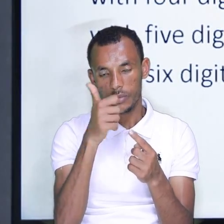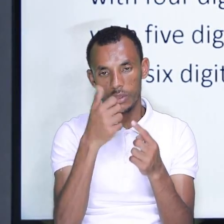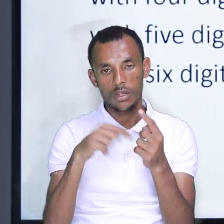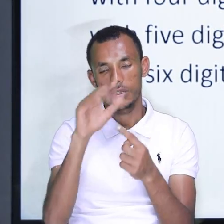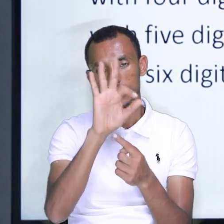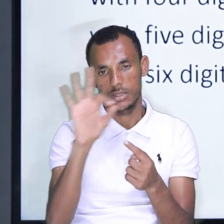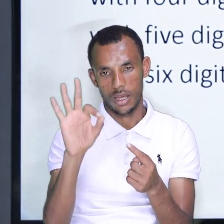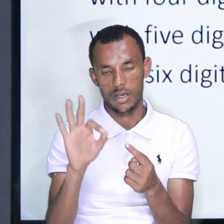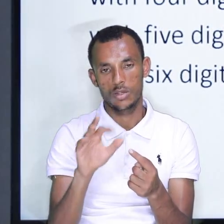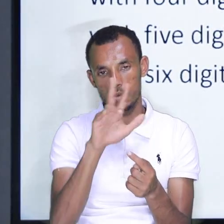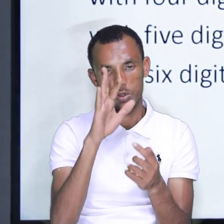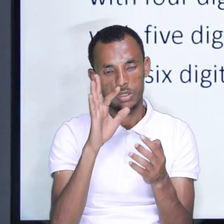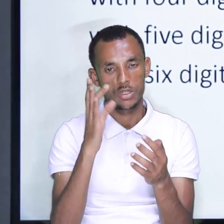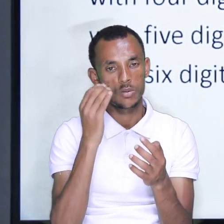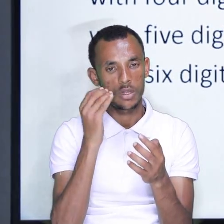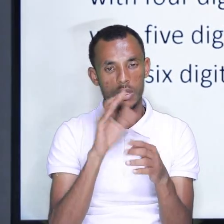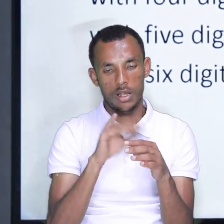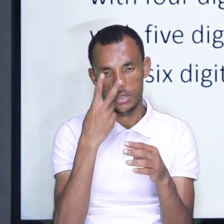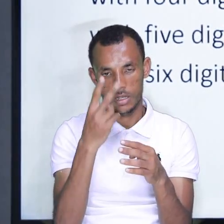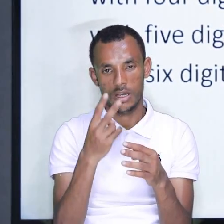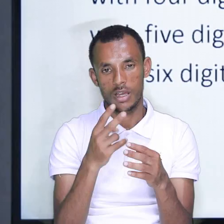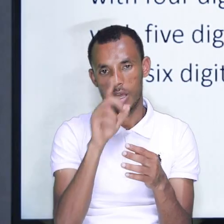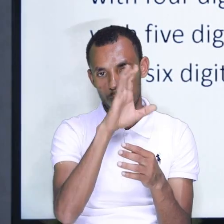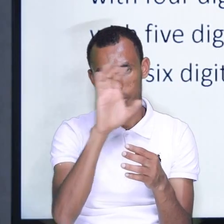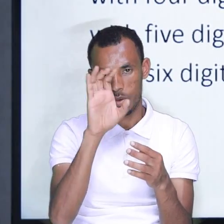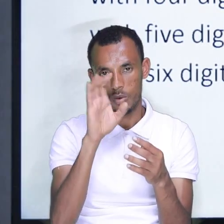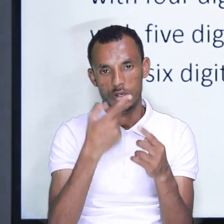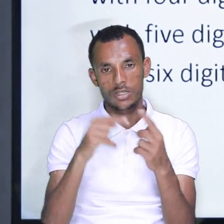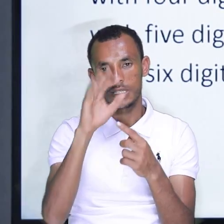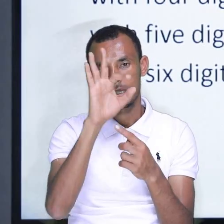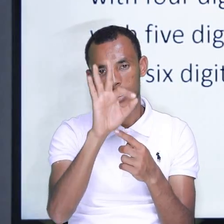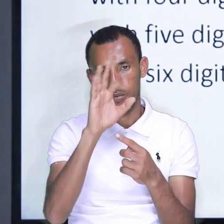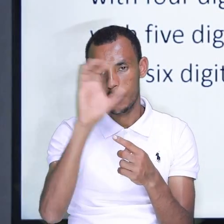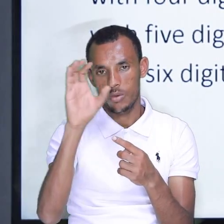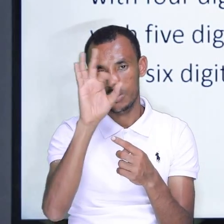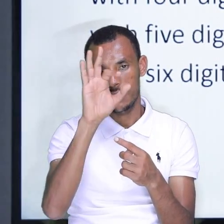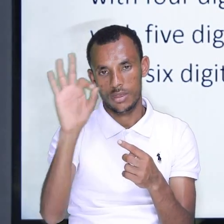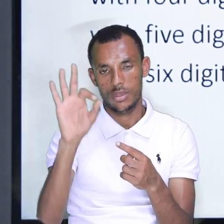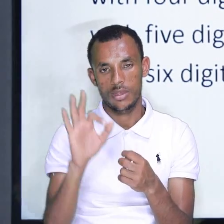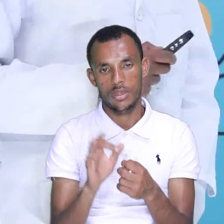3-digit numbers from 100 up to 999.